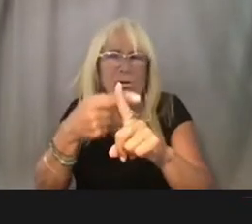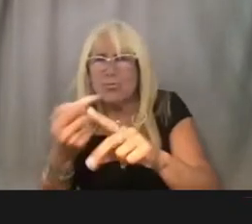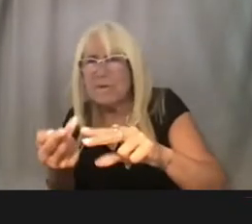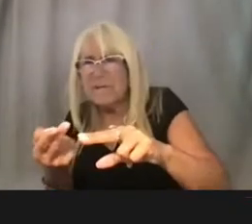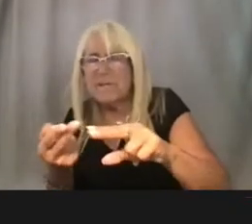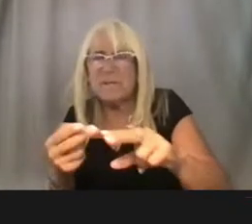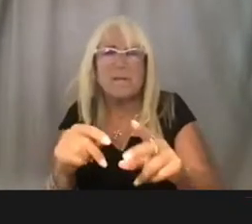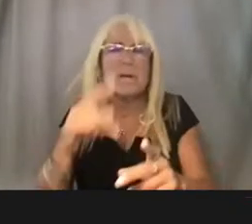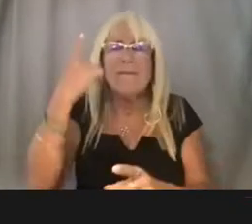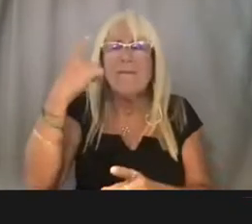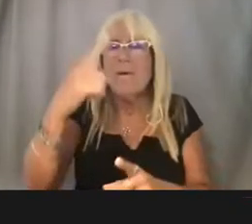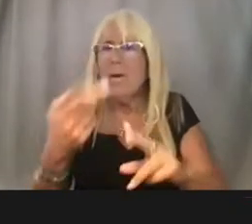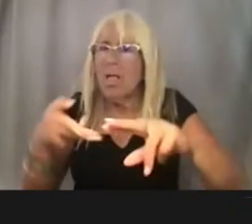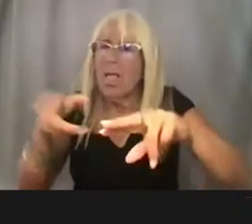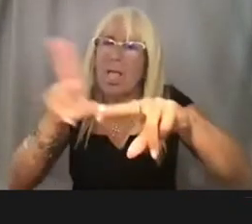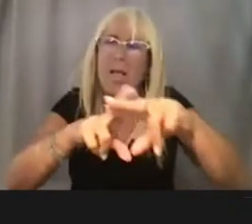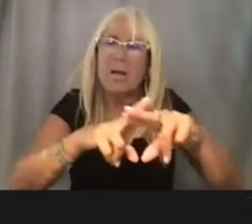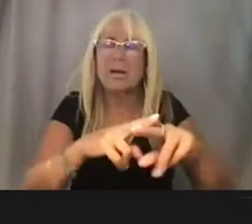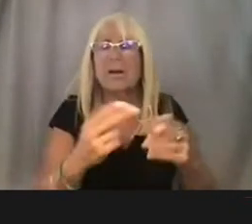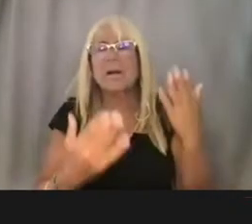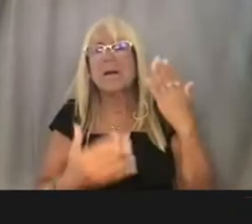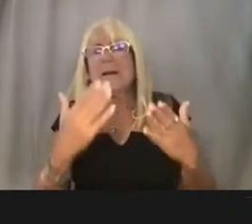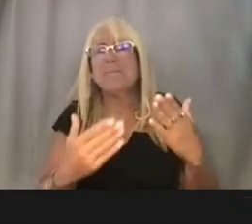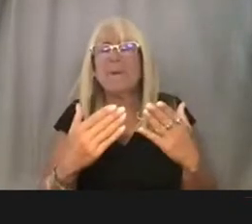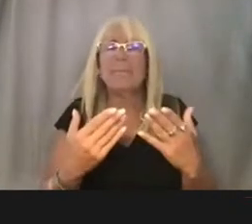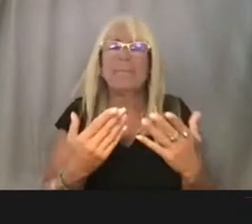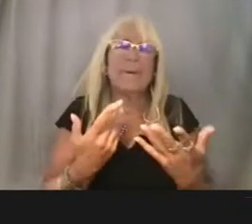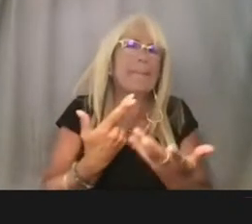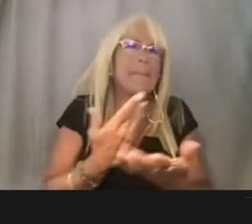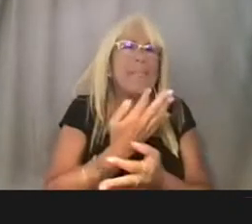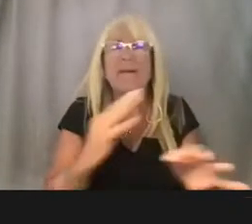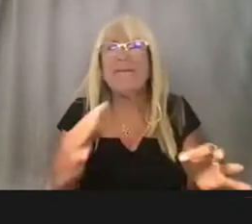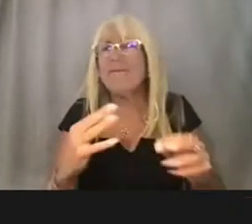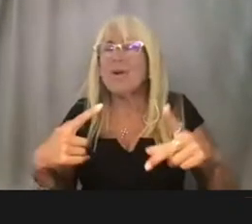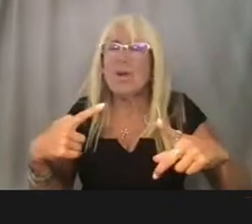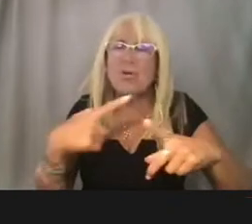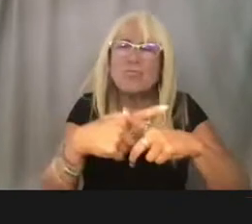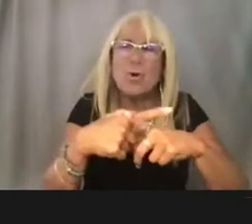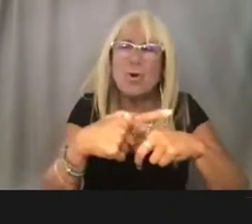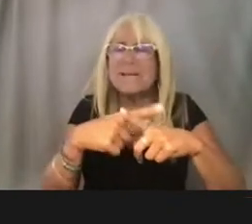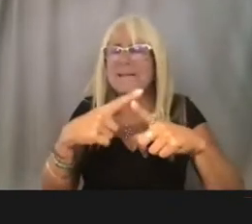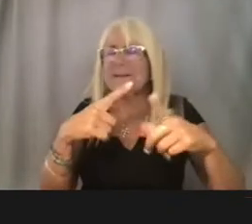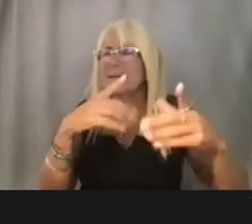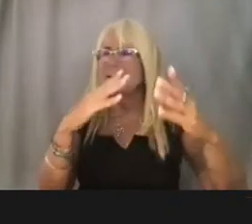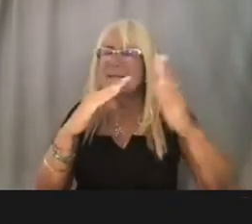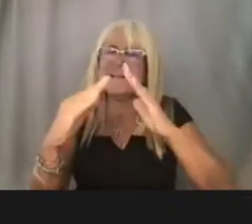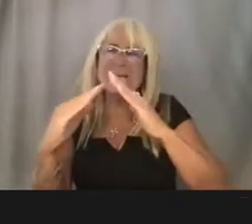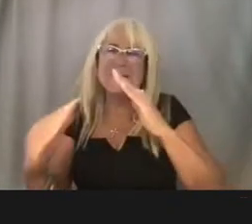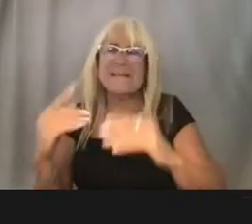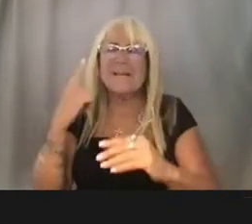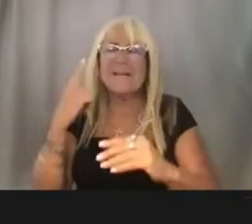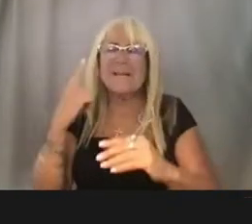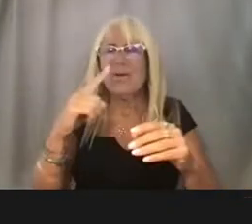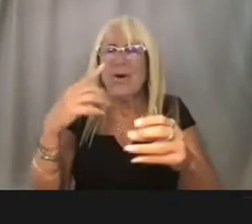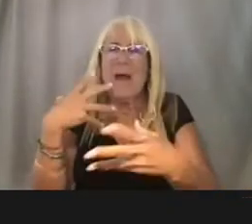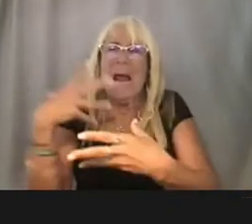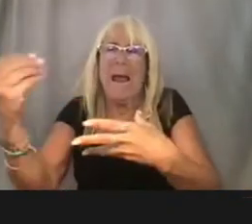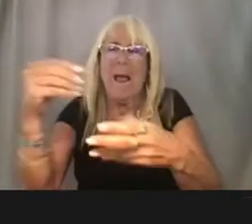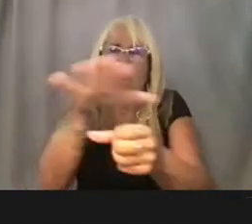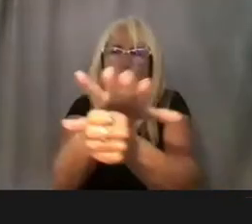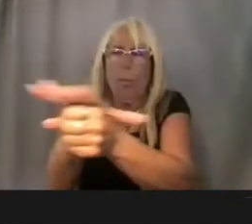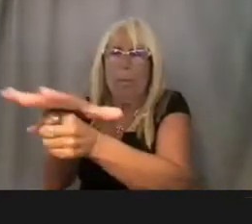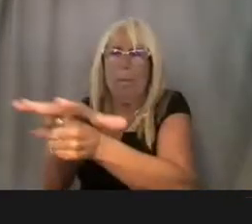some plan like maybe some free Crossings into the city or a reduced rate for Outer Borough residents in closing I ask you to remember